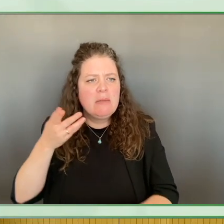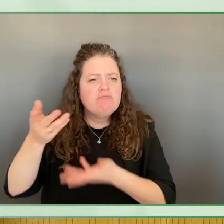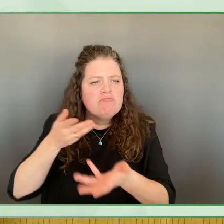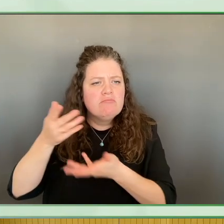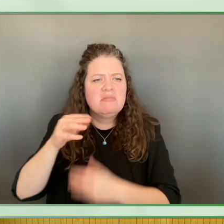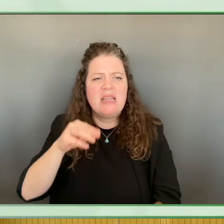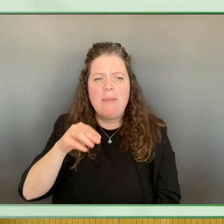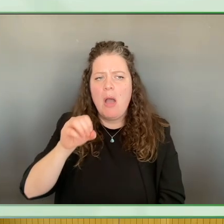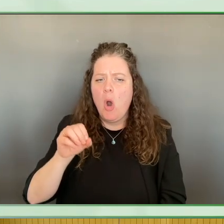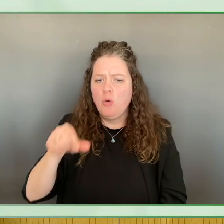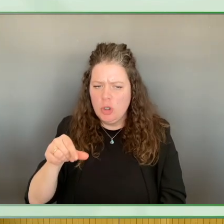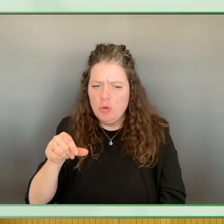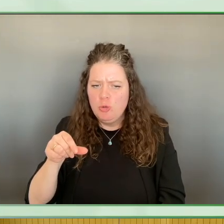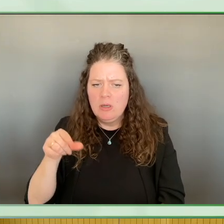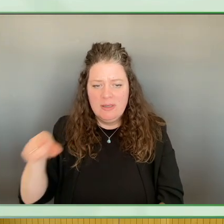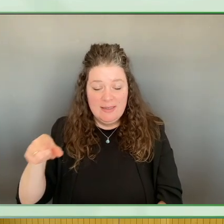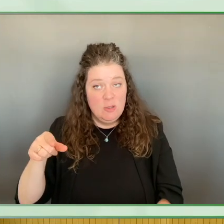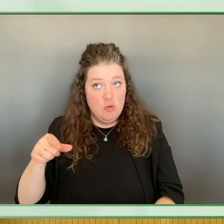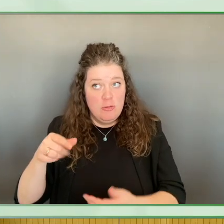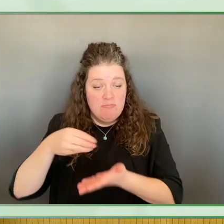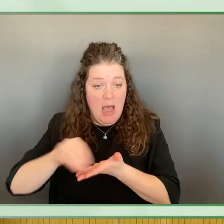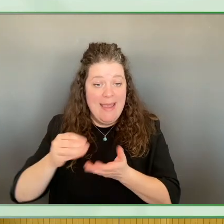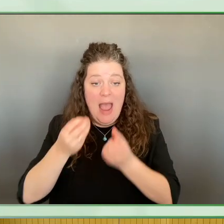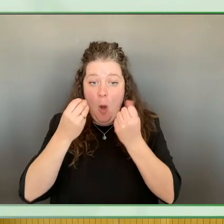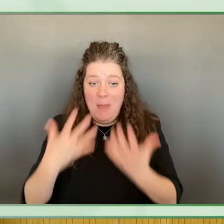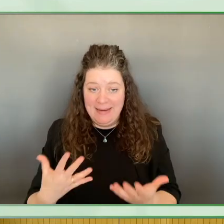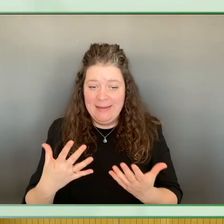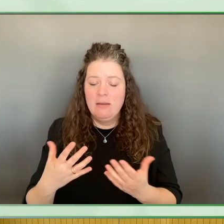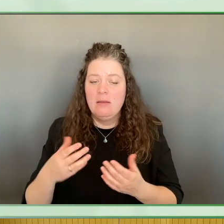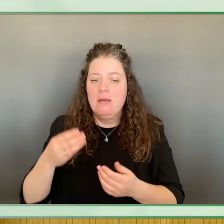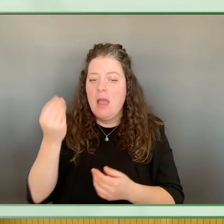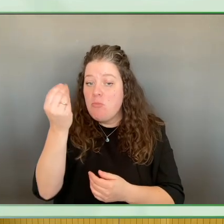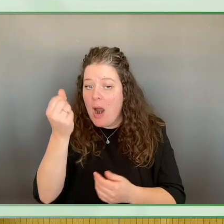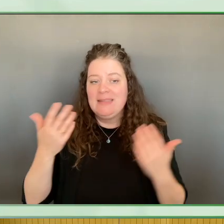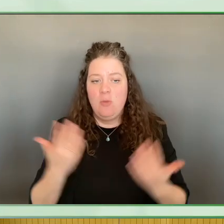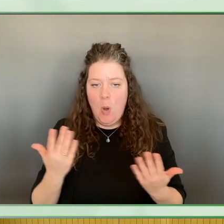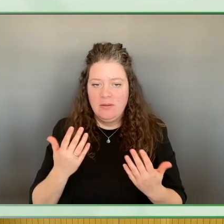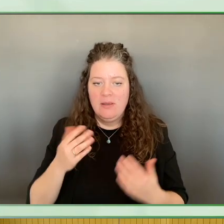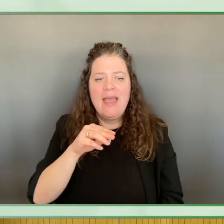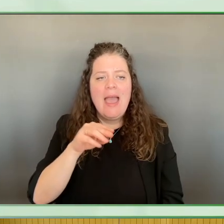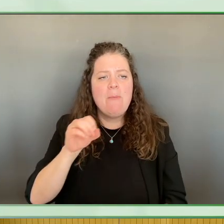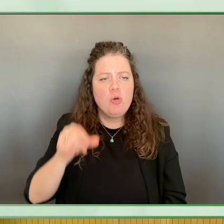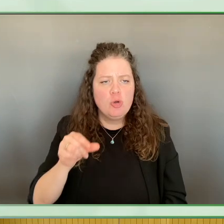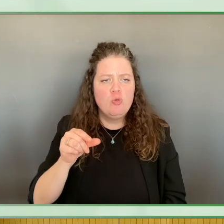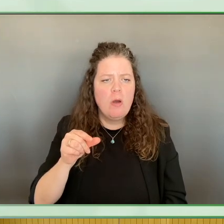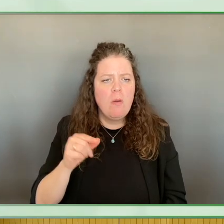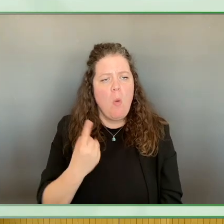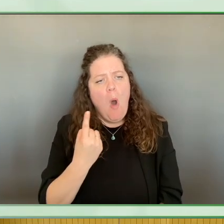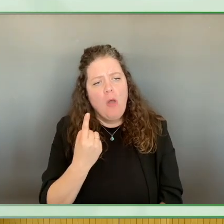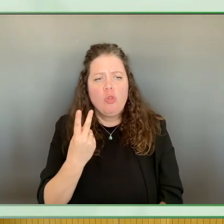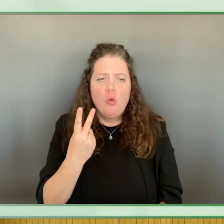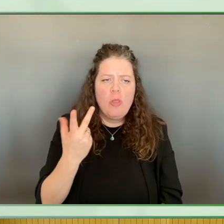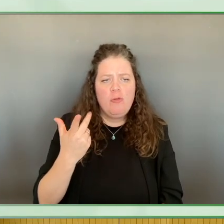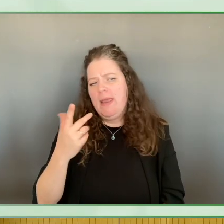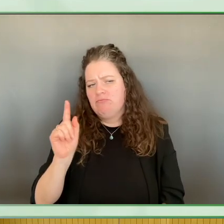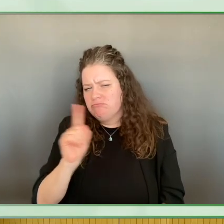those MOQs that the suppliers talk about are in thousands. And the initial first few months